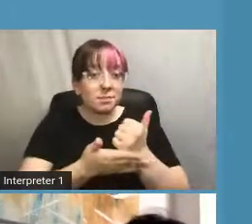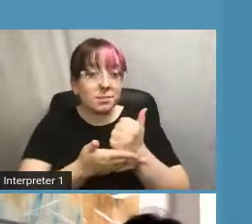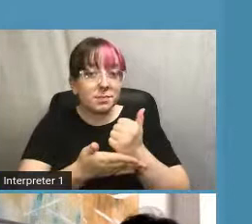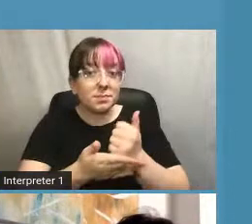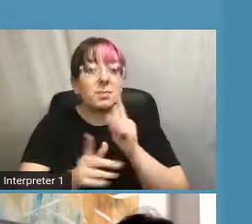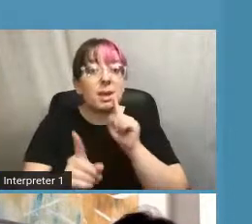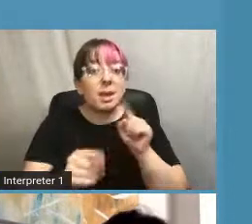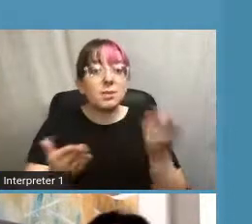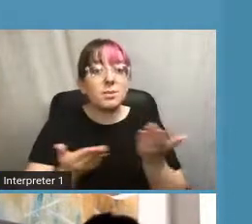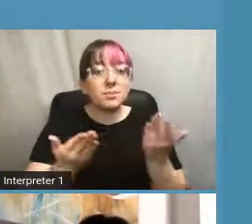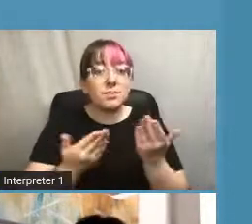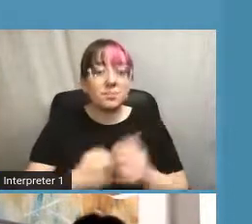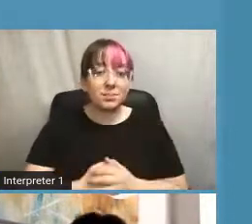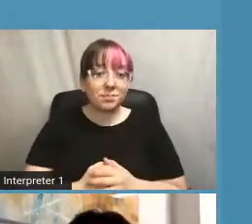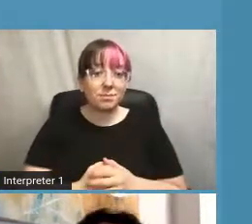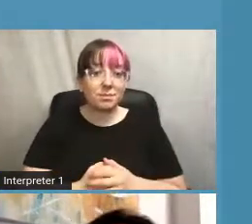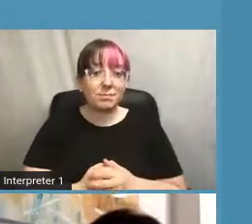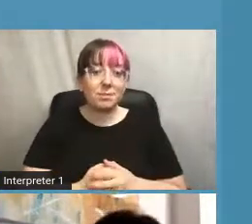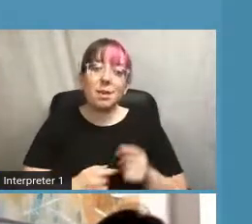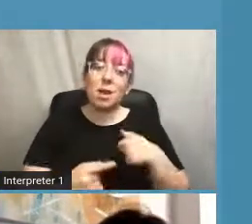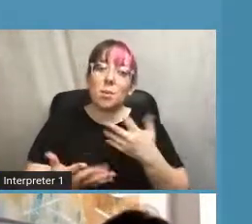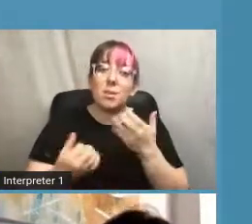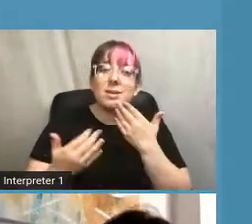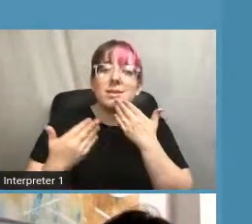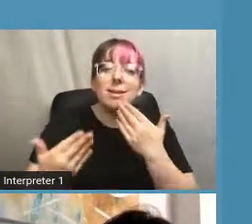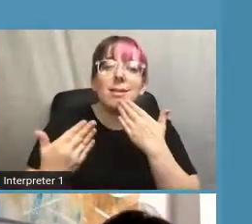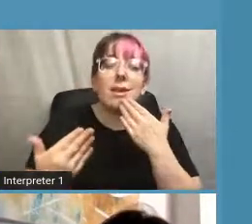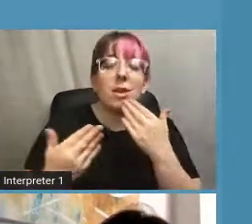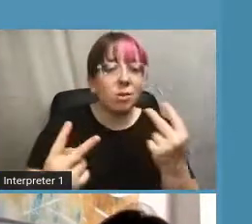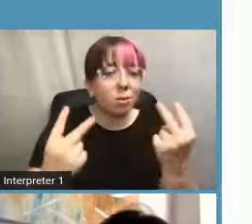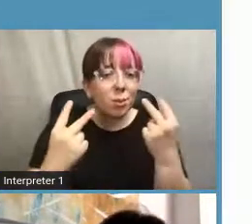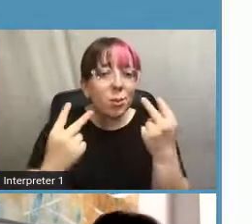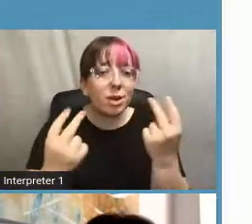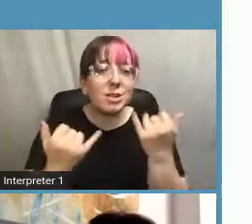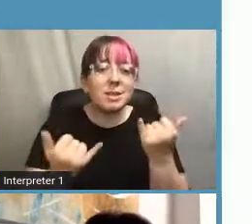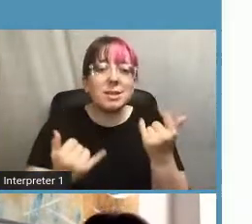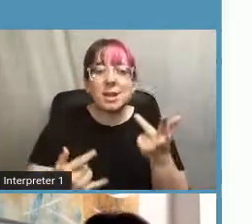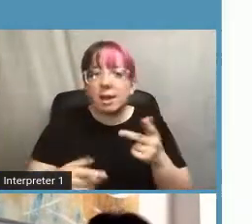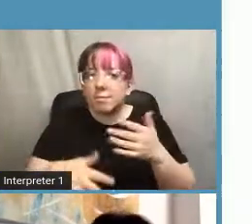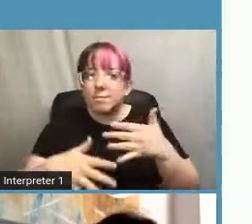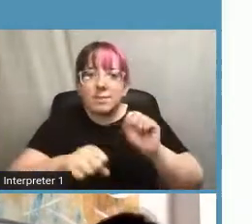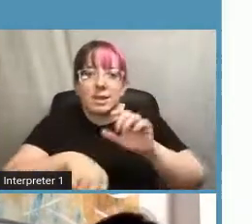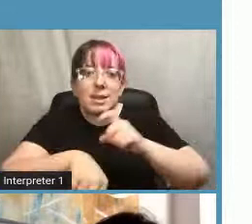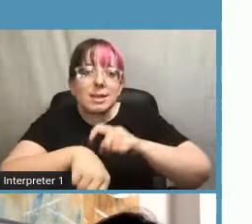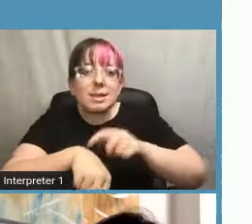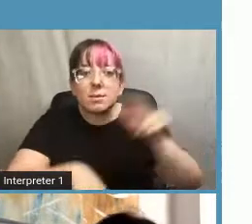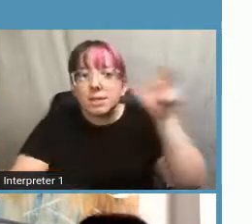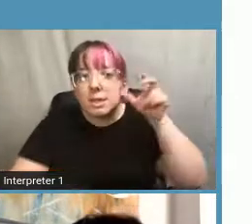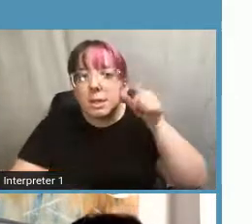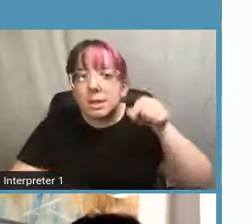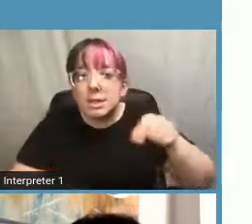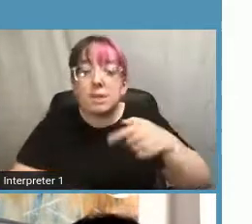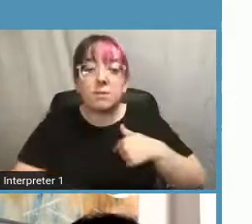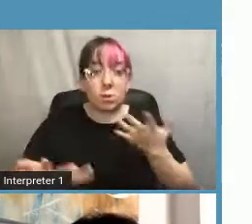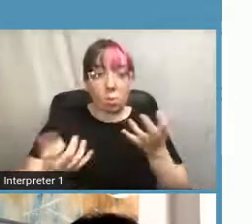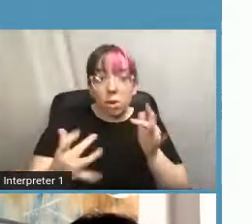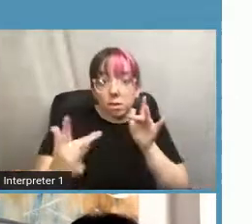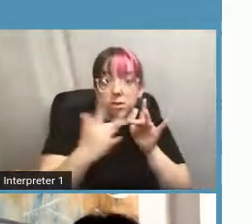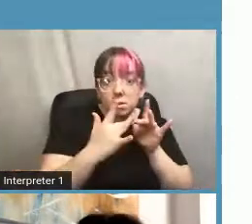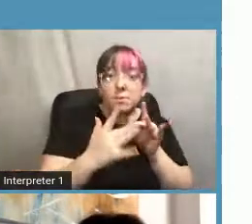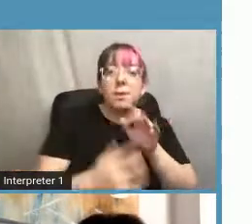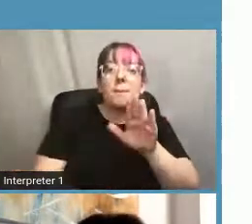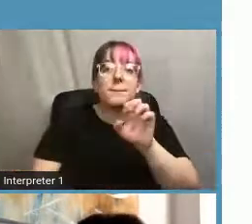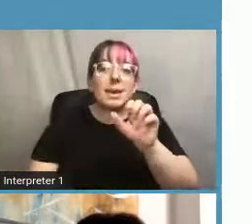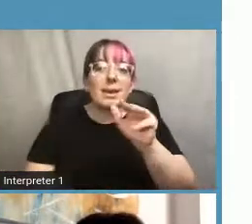them there. So I want to thank you for watching, taking time to listen to this. And if you want to get in touch with me, that's my